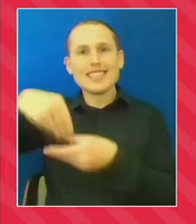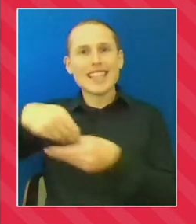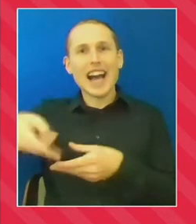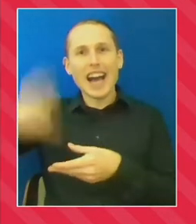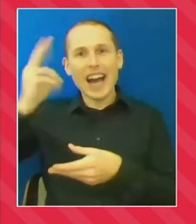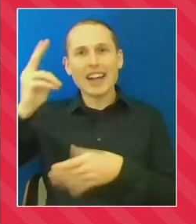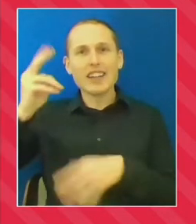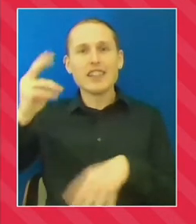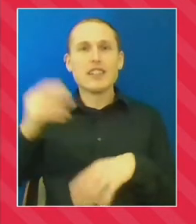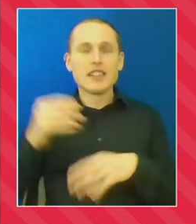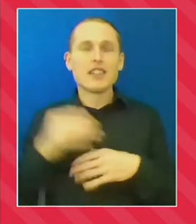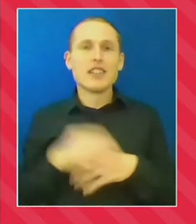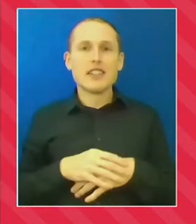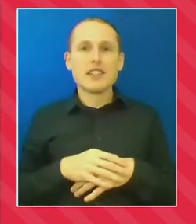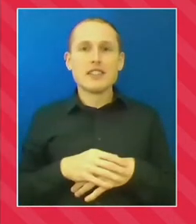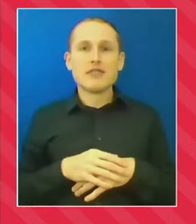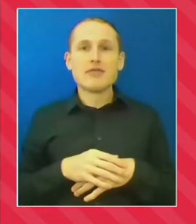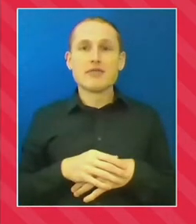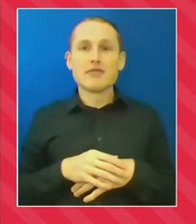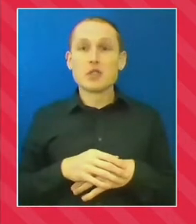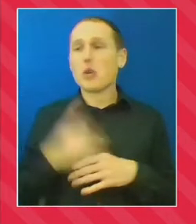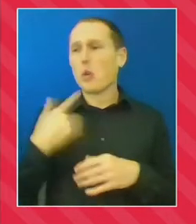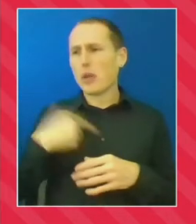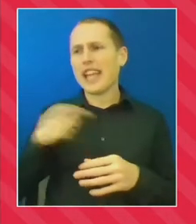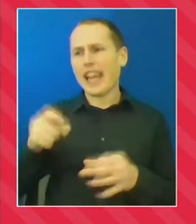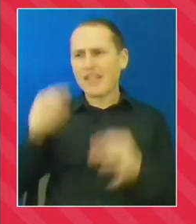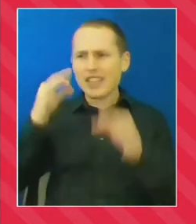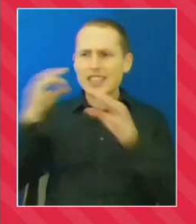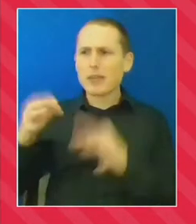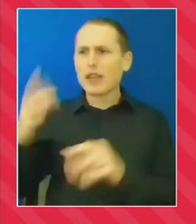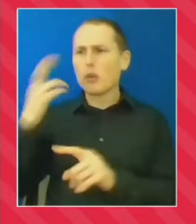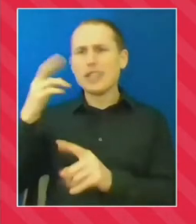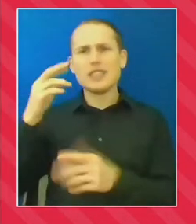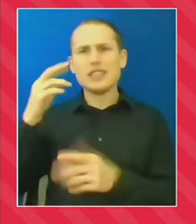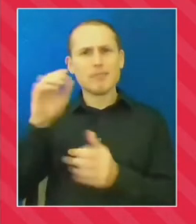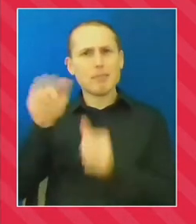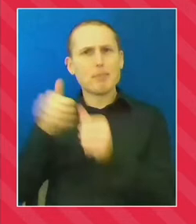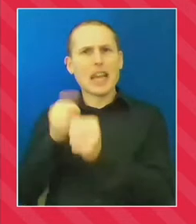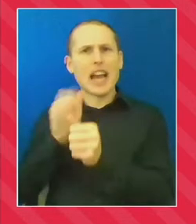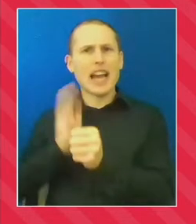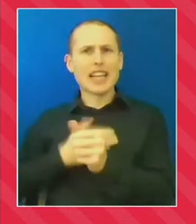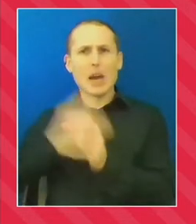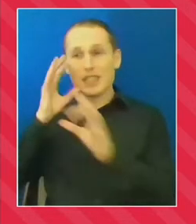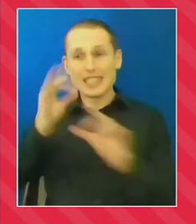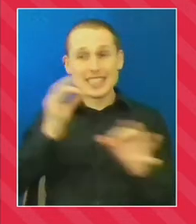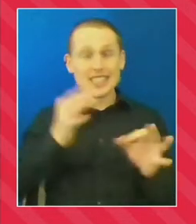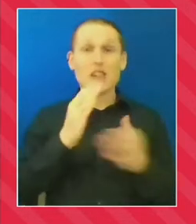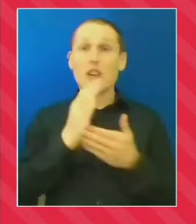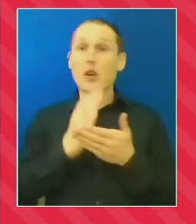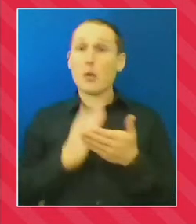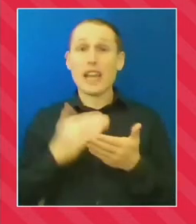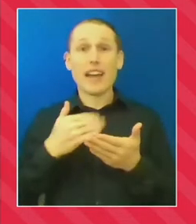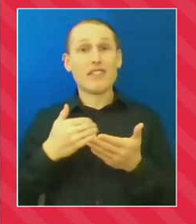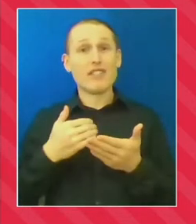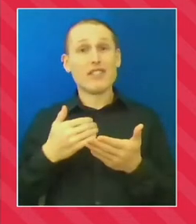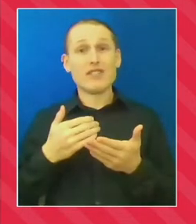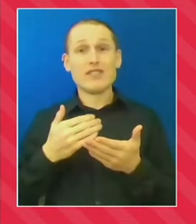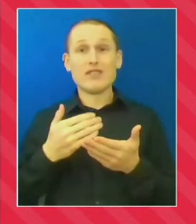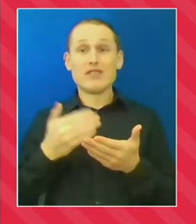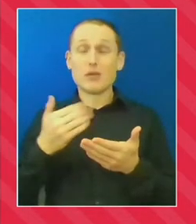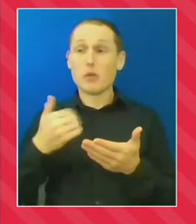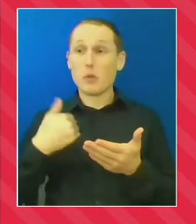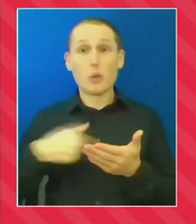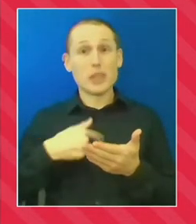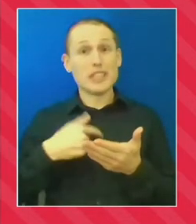are sharing that food with if we do choose to distribute it. We've made tough decisions. We do not distribute candy. We do not distribute soda. We do